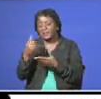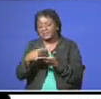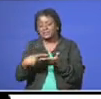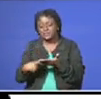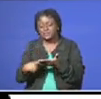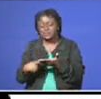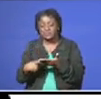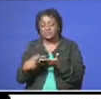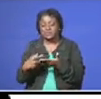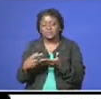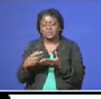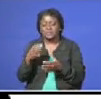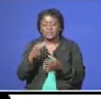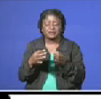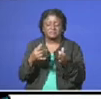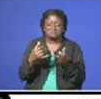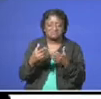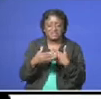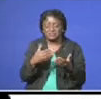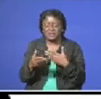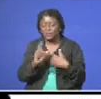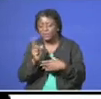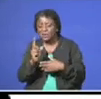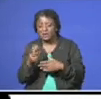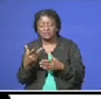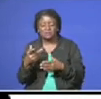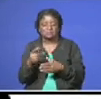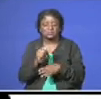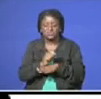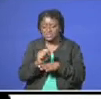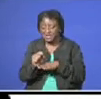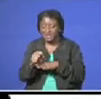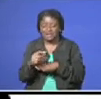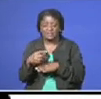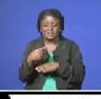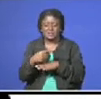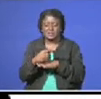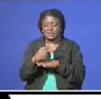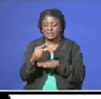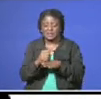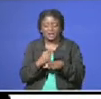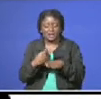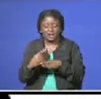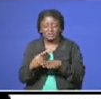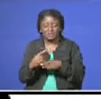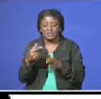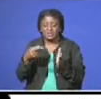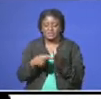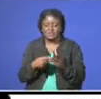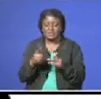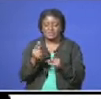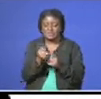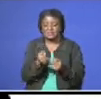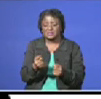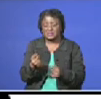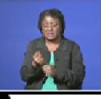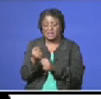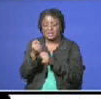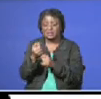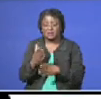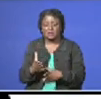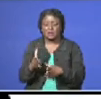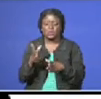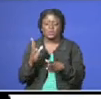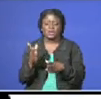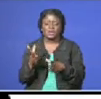Gulf, Venezuela, Trinidad, wherever it is, this tanker, we can send it. But at the